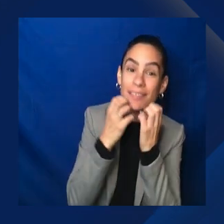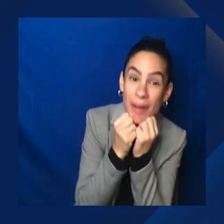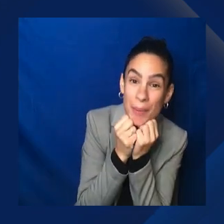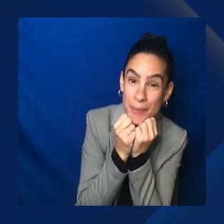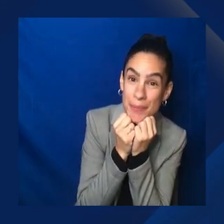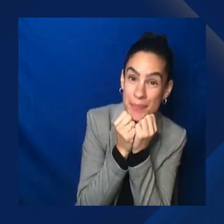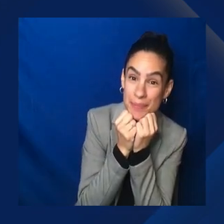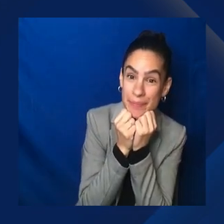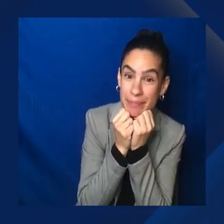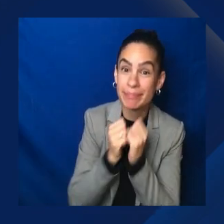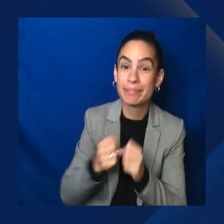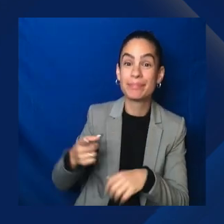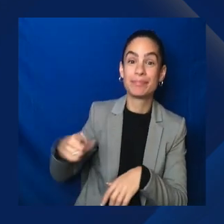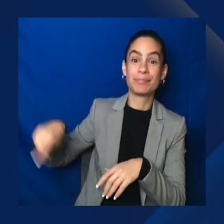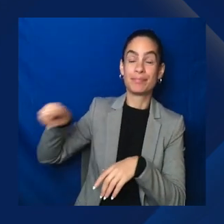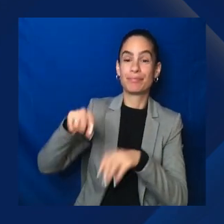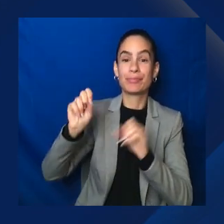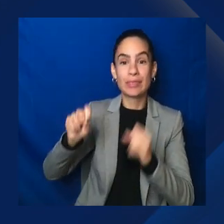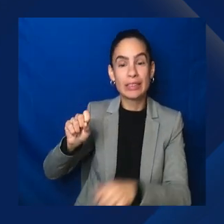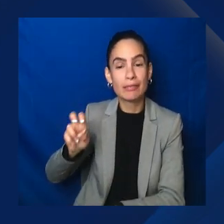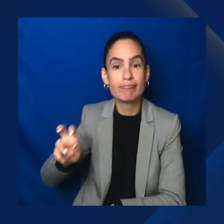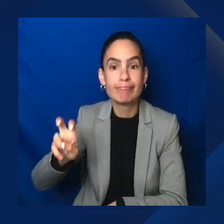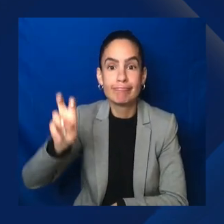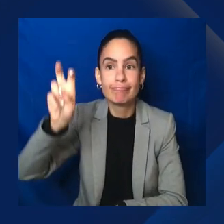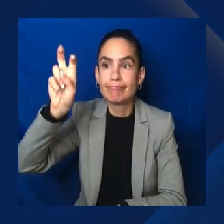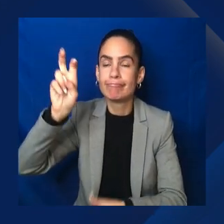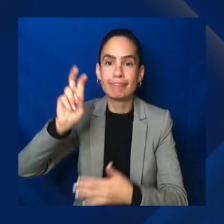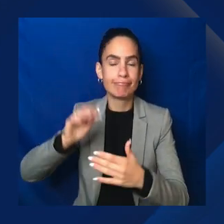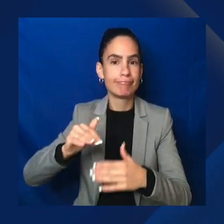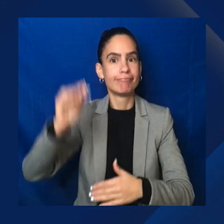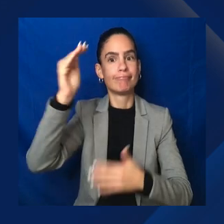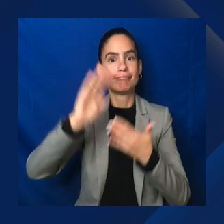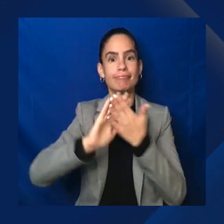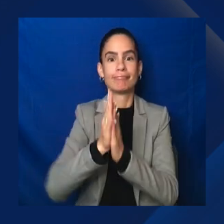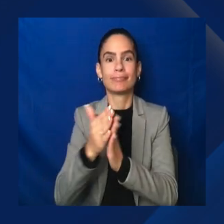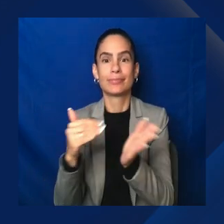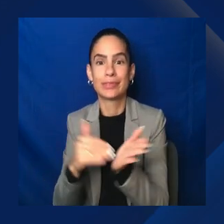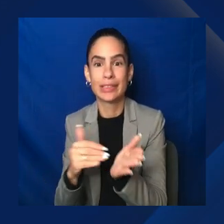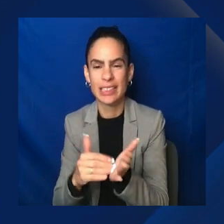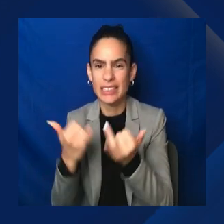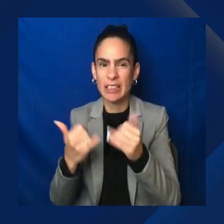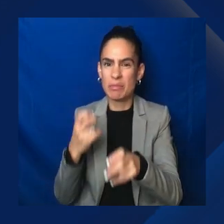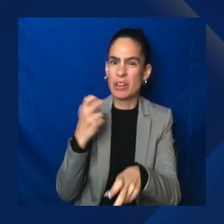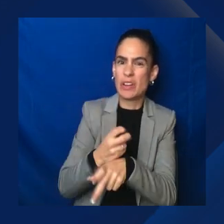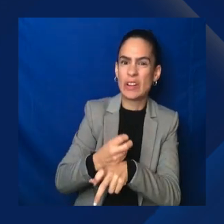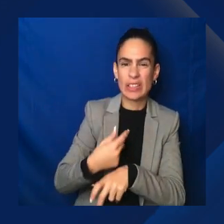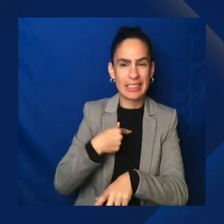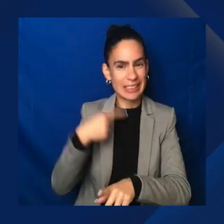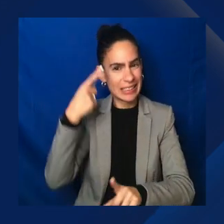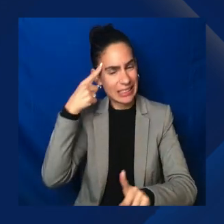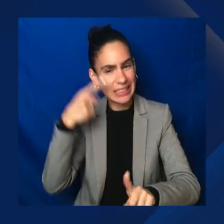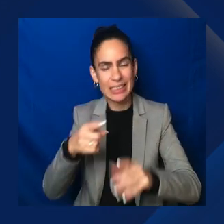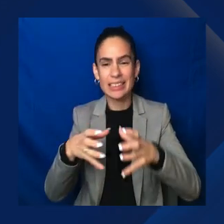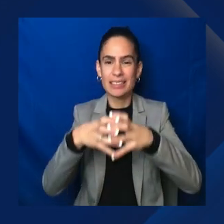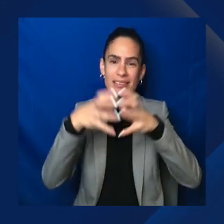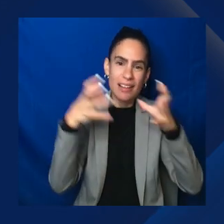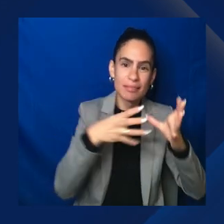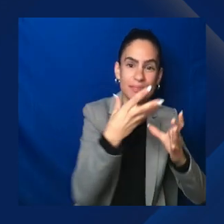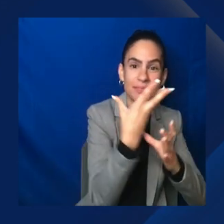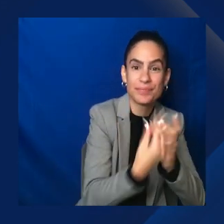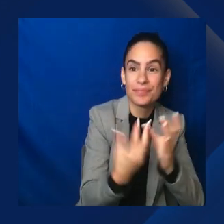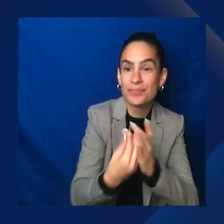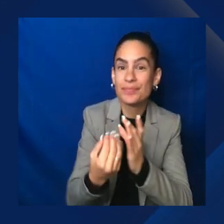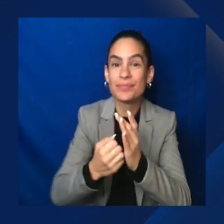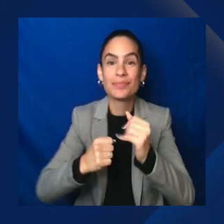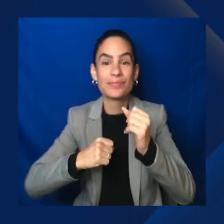doctors. And I think there's just a whole missing piece, a structure there that's